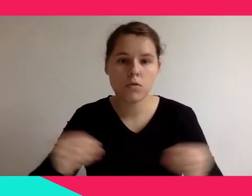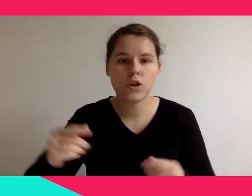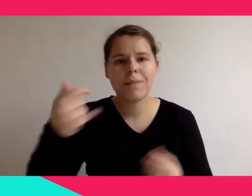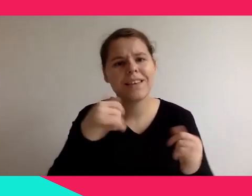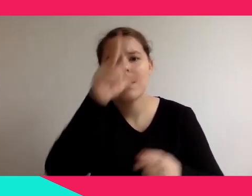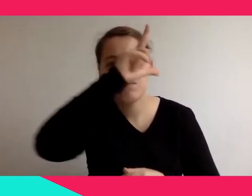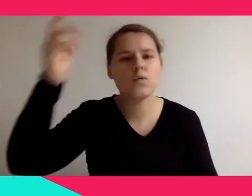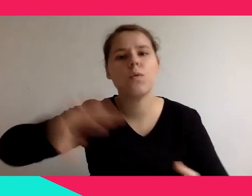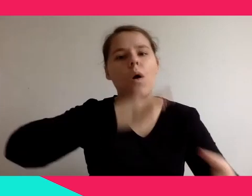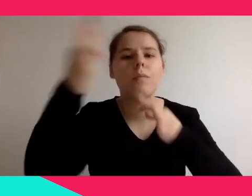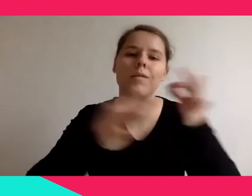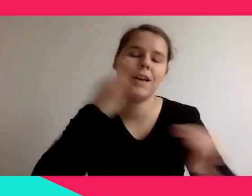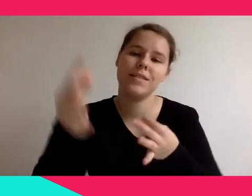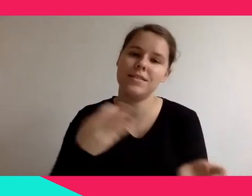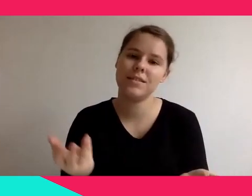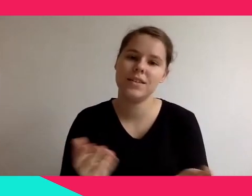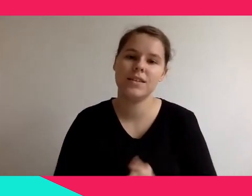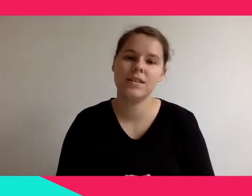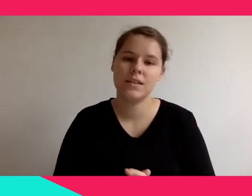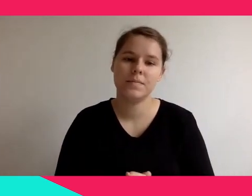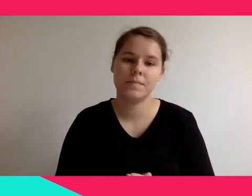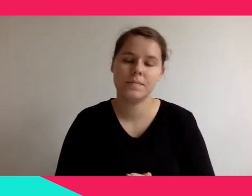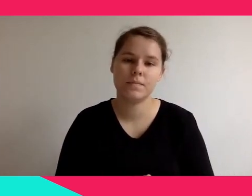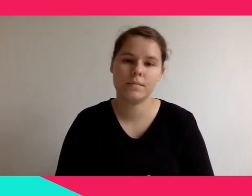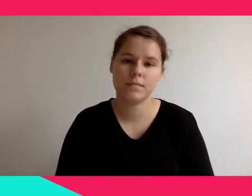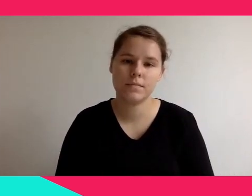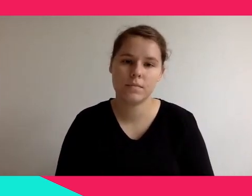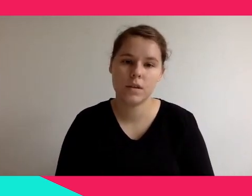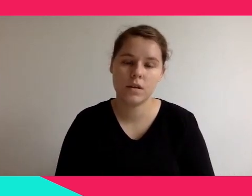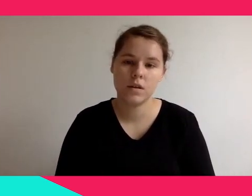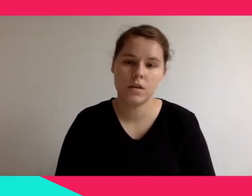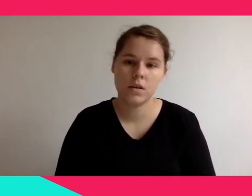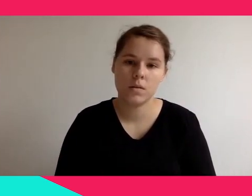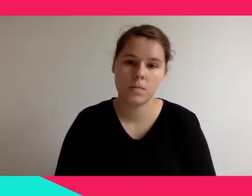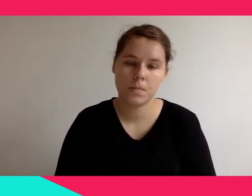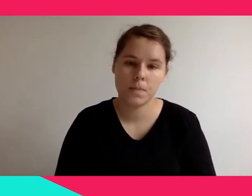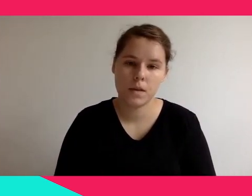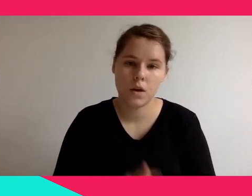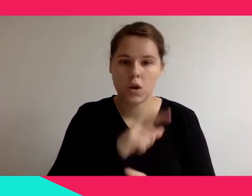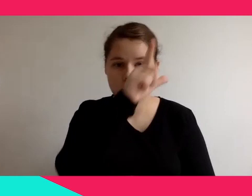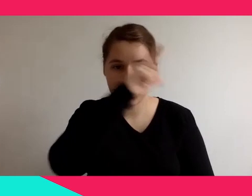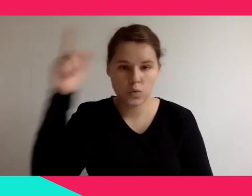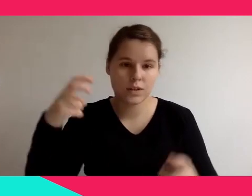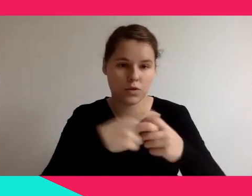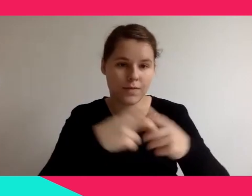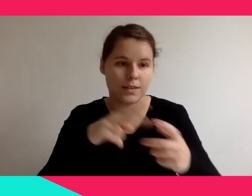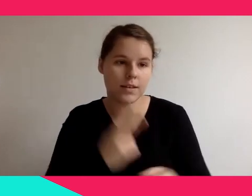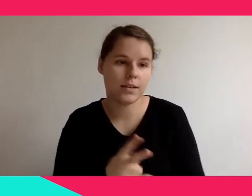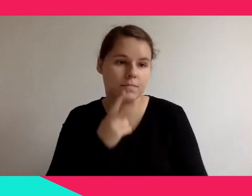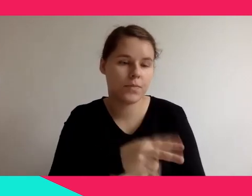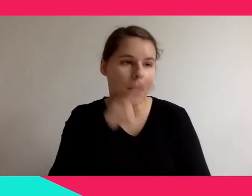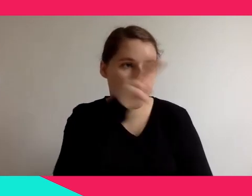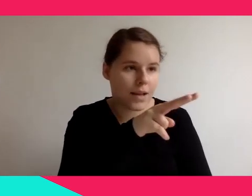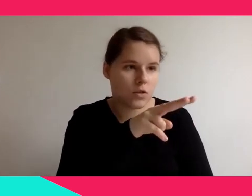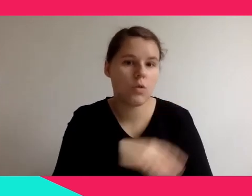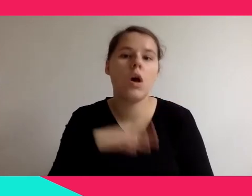our collections. We also got a lot of emails from our audiences saying, oh, this is not that and that